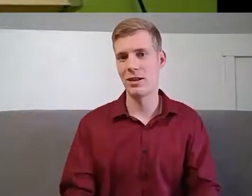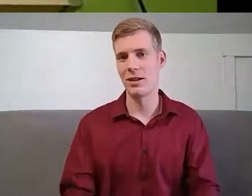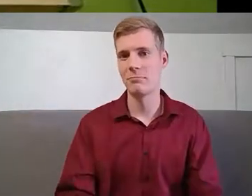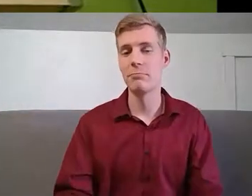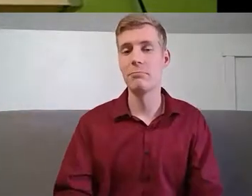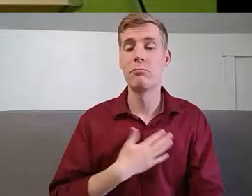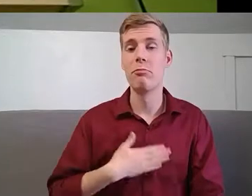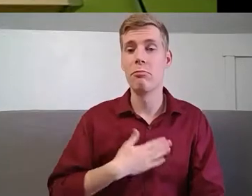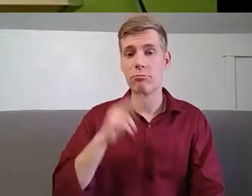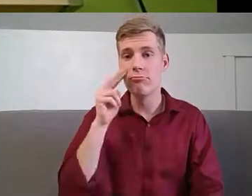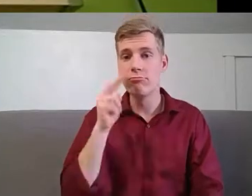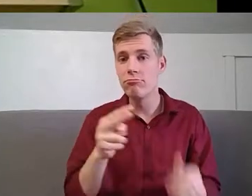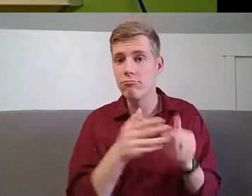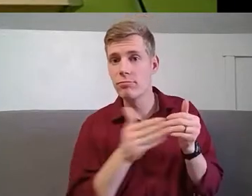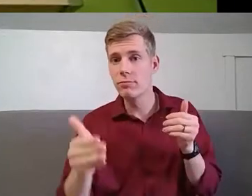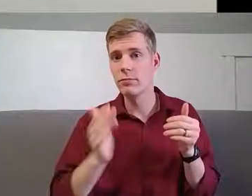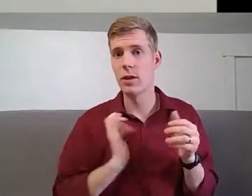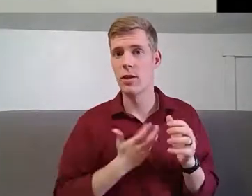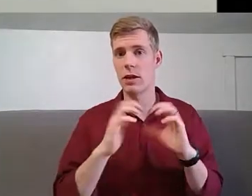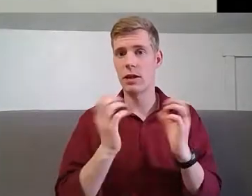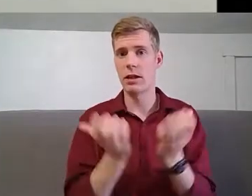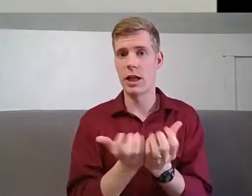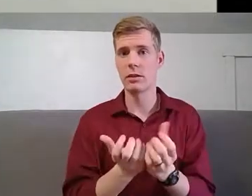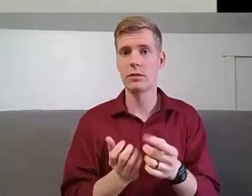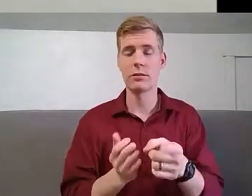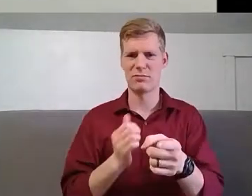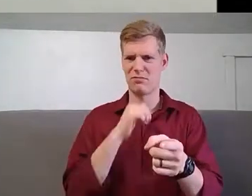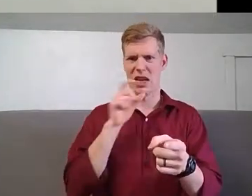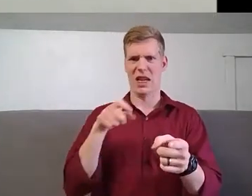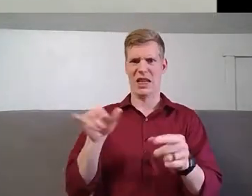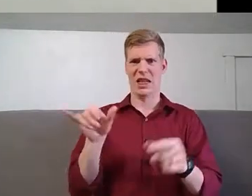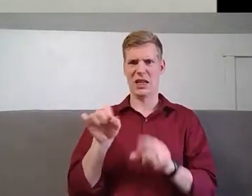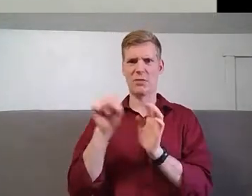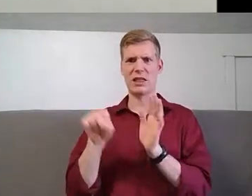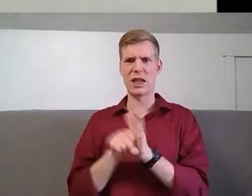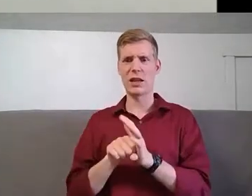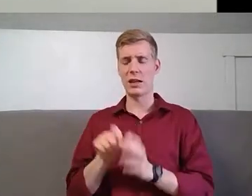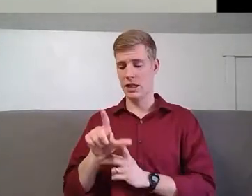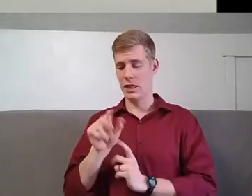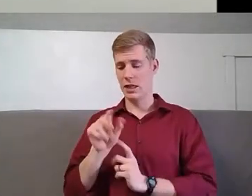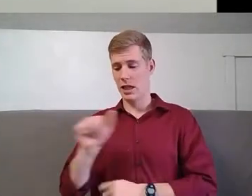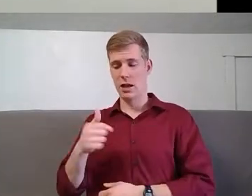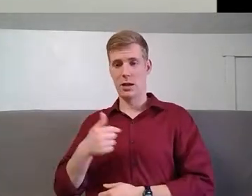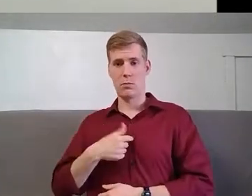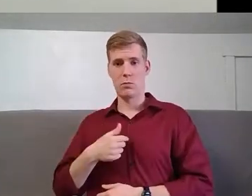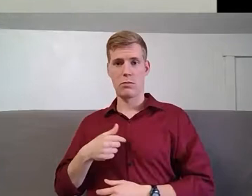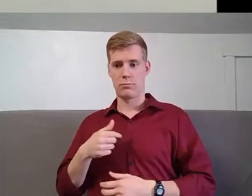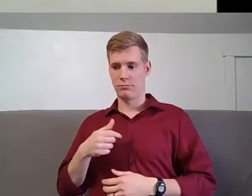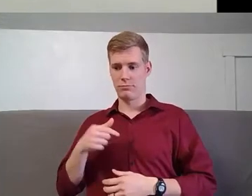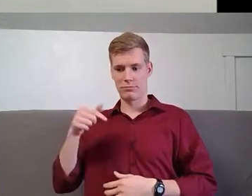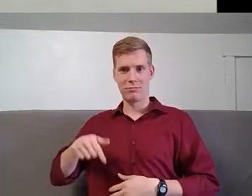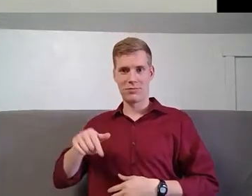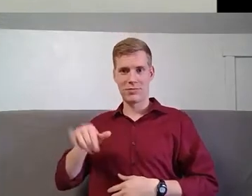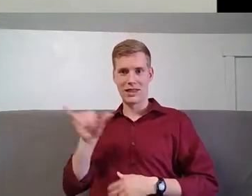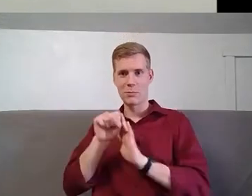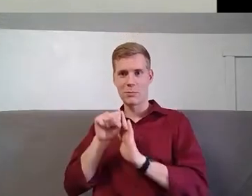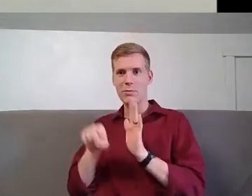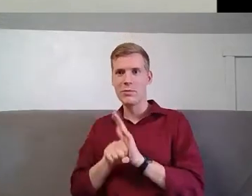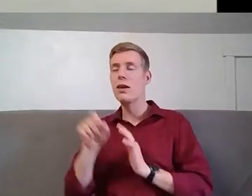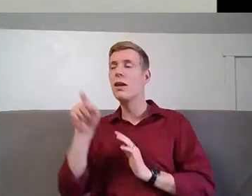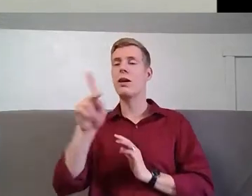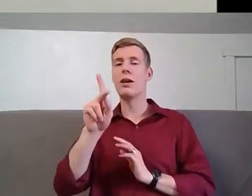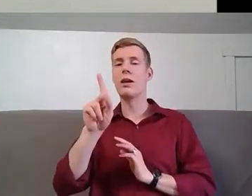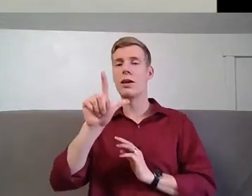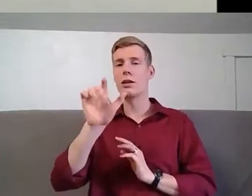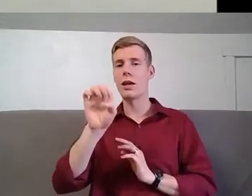check out the rest of our classes. You don't have to be in the same state. Lena and I are in the same state. Kyle and Zula are in the